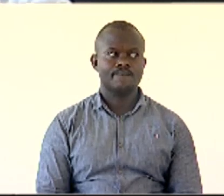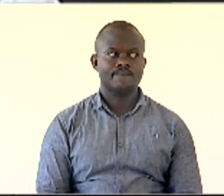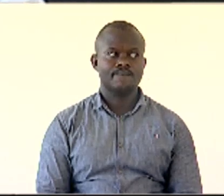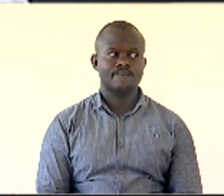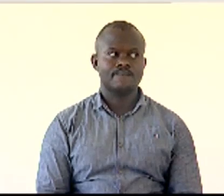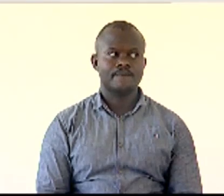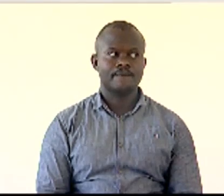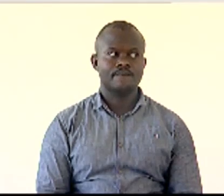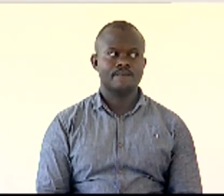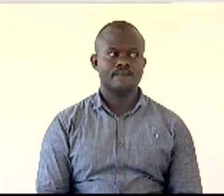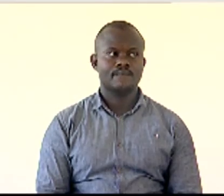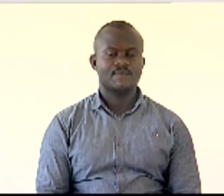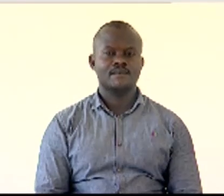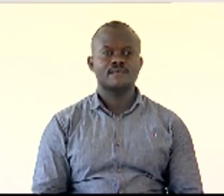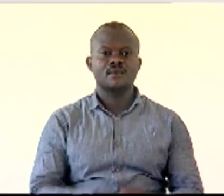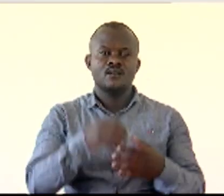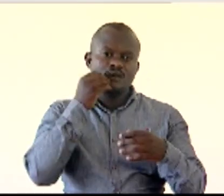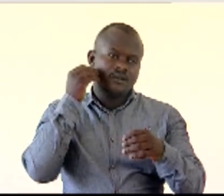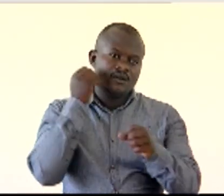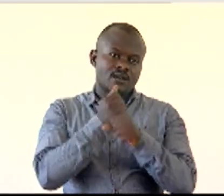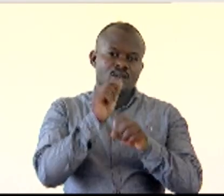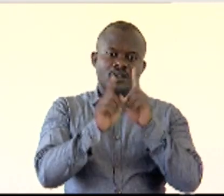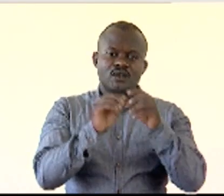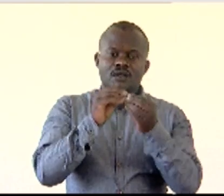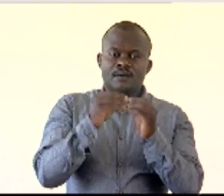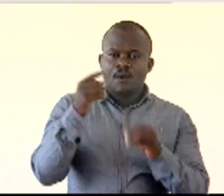Here is the homework. Question number 1.